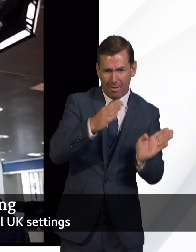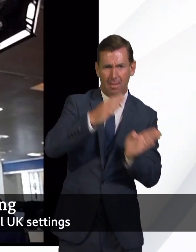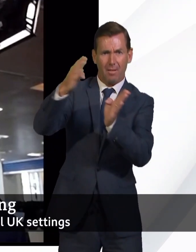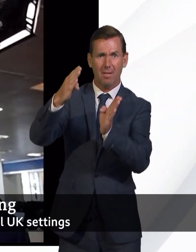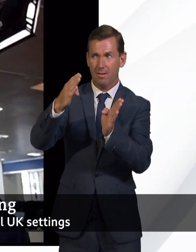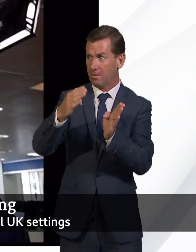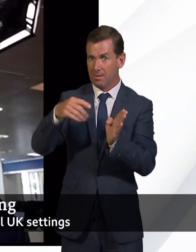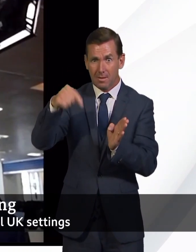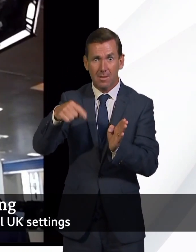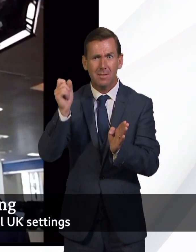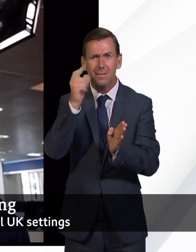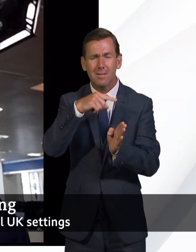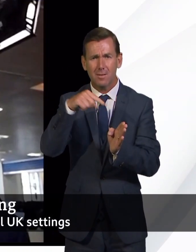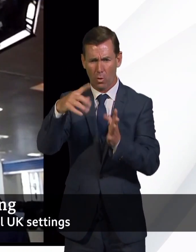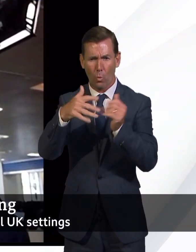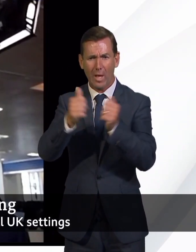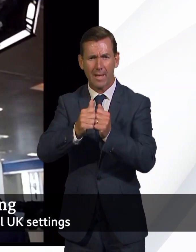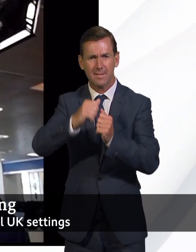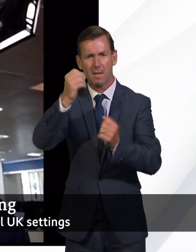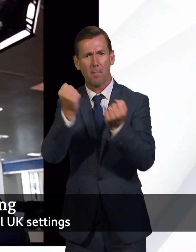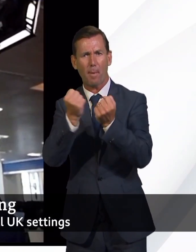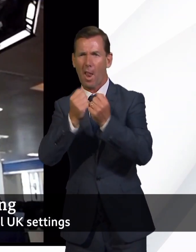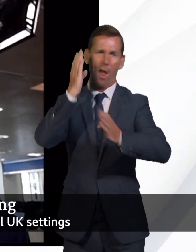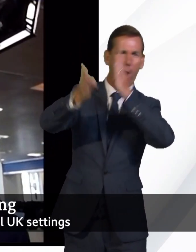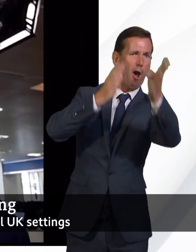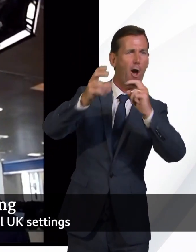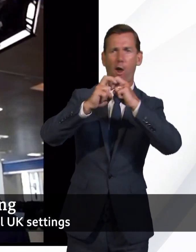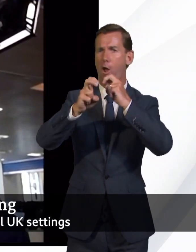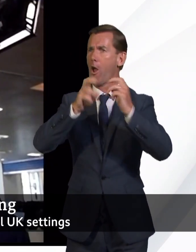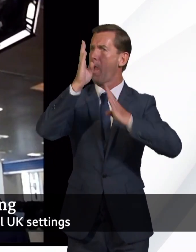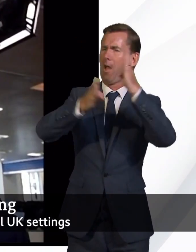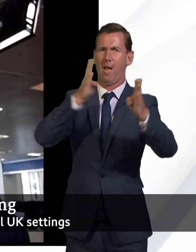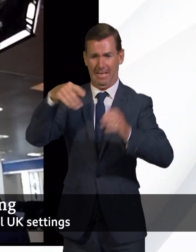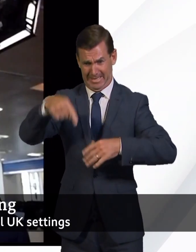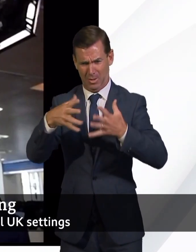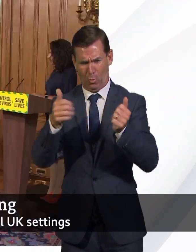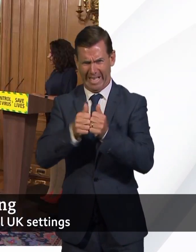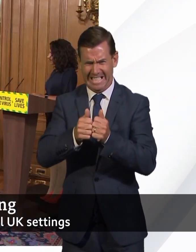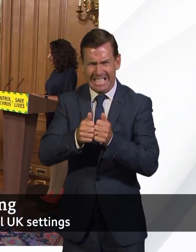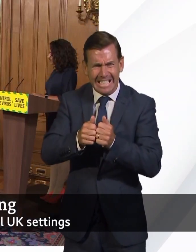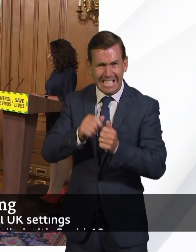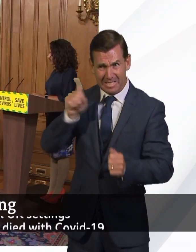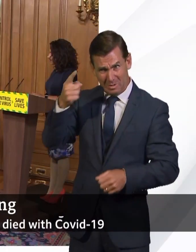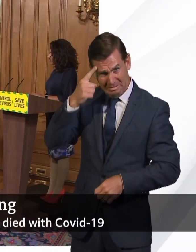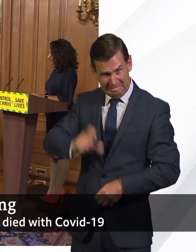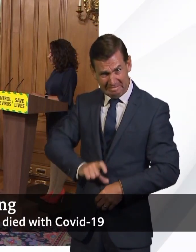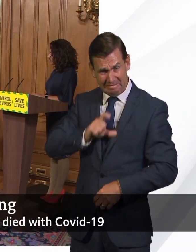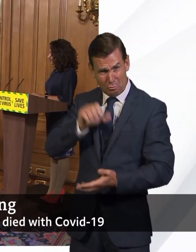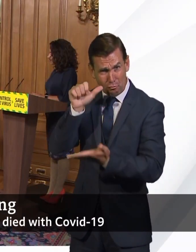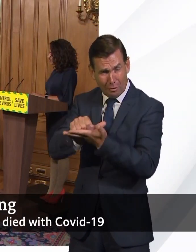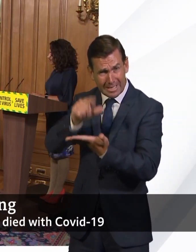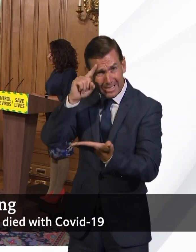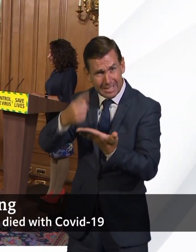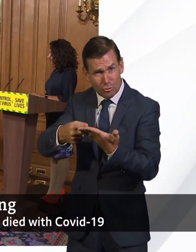to go out on long journeys and enjoy the countryside. Are you absolutely confident that that's the right decision? Well, we set out the 5